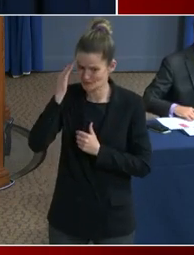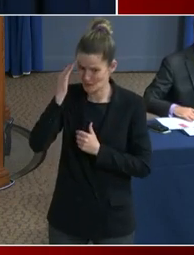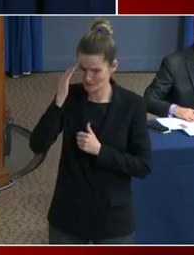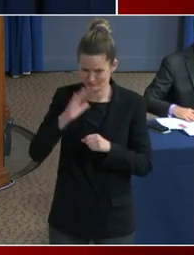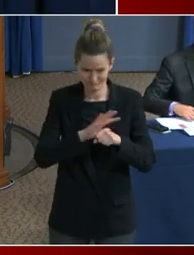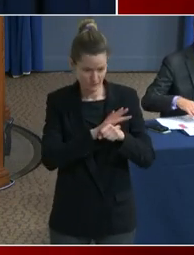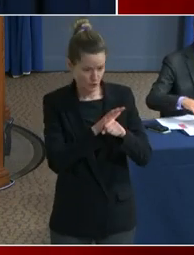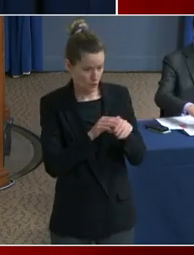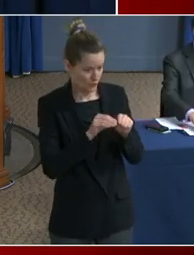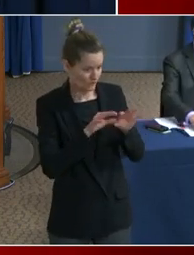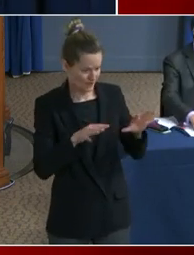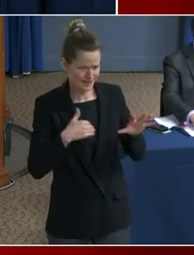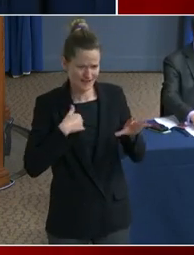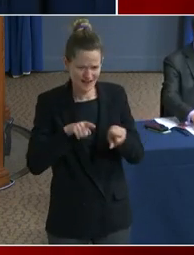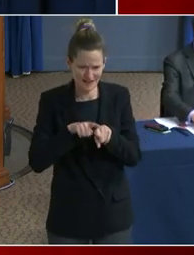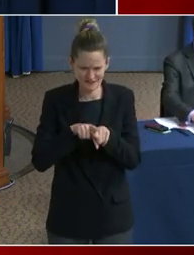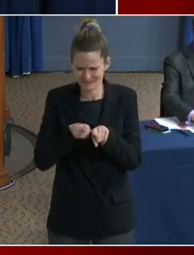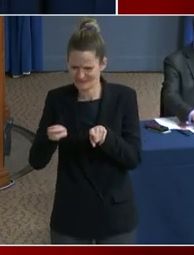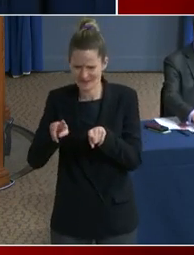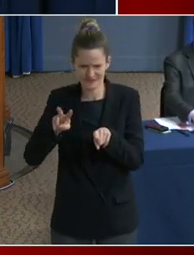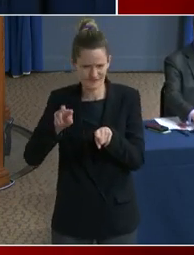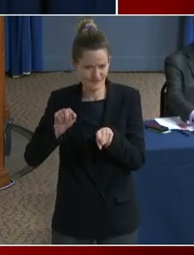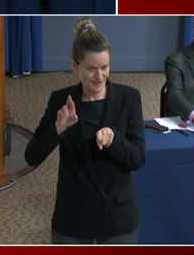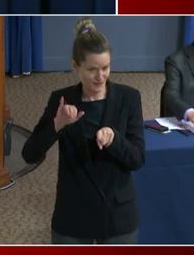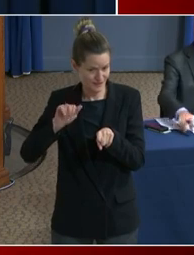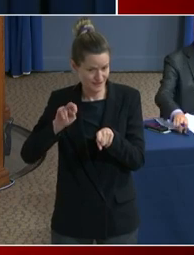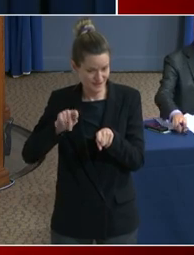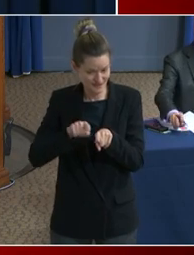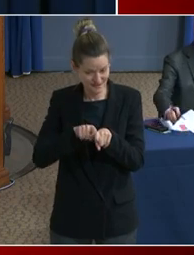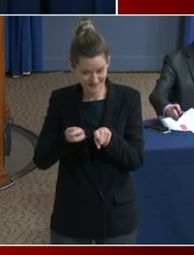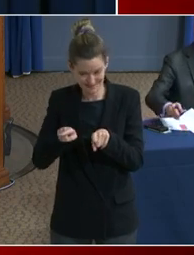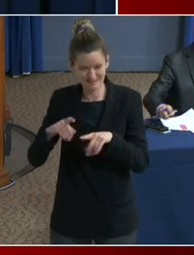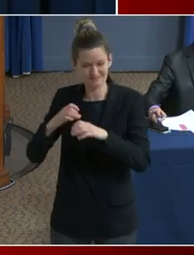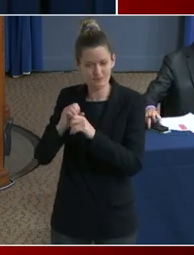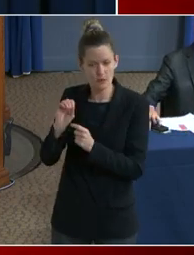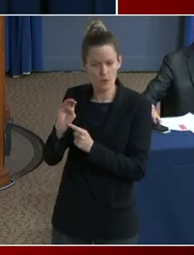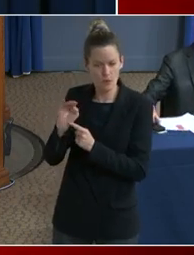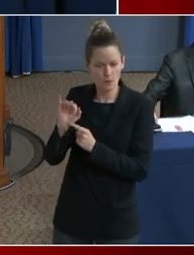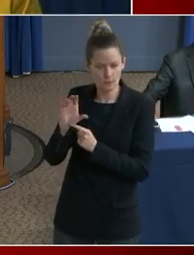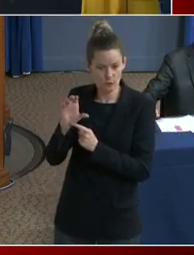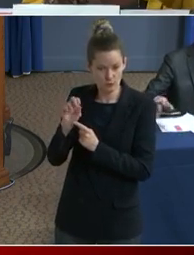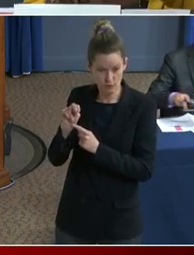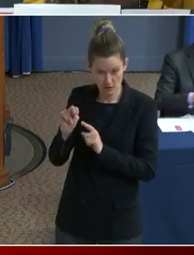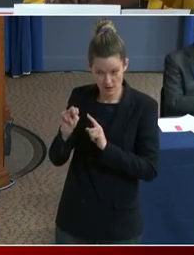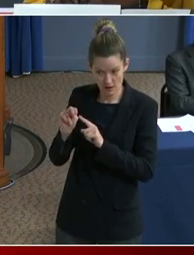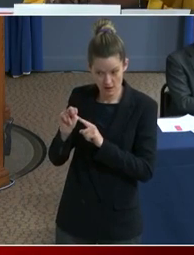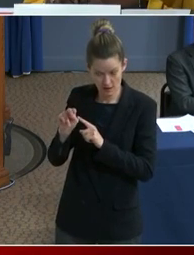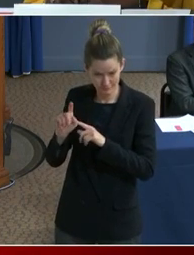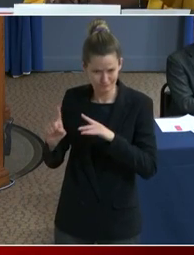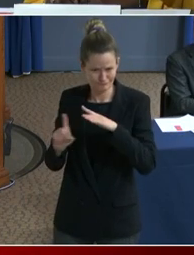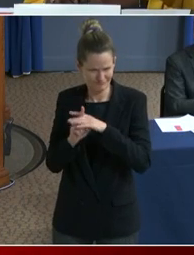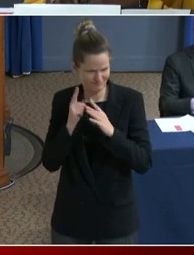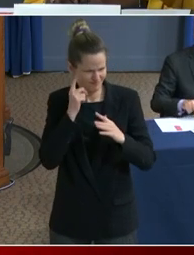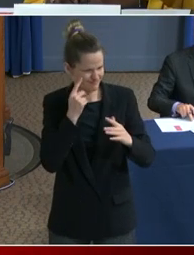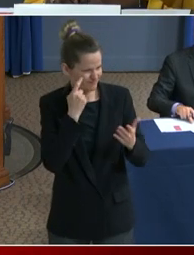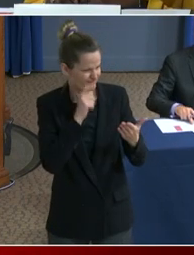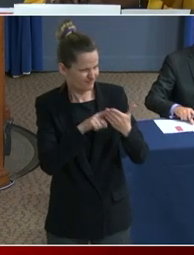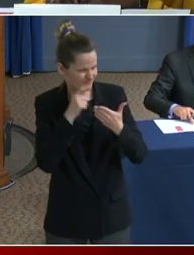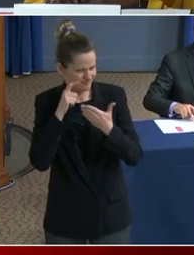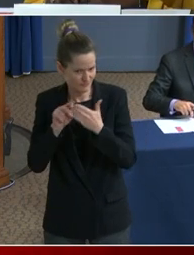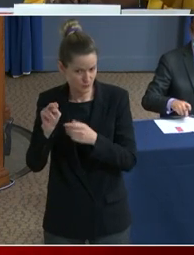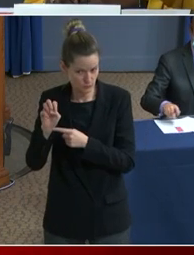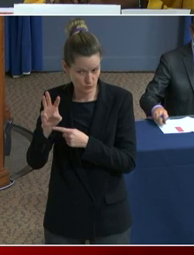variant, also known as Omicron, has been detected in the United States. Both the World Health Organization and the